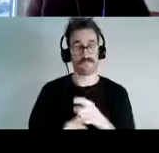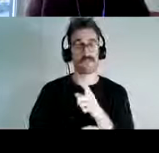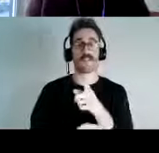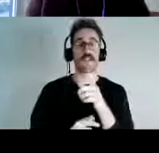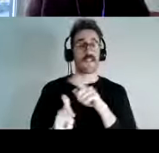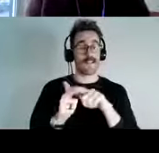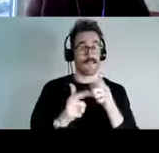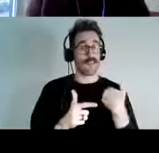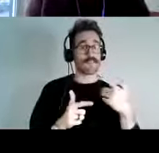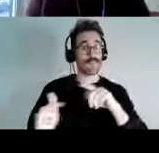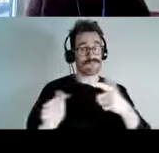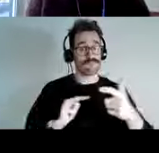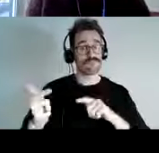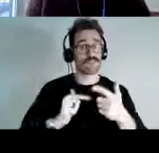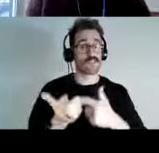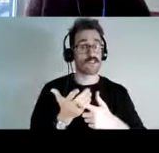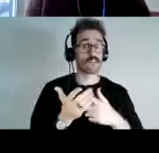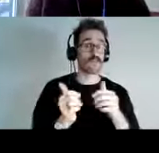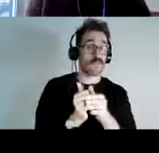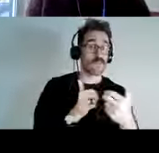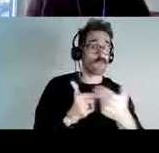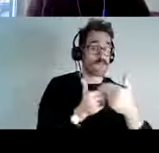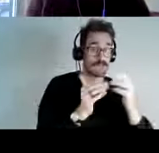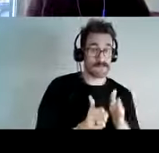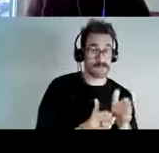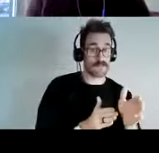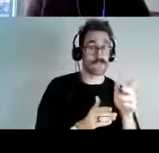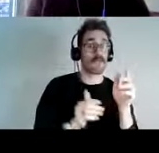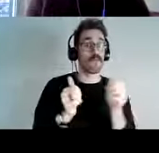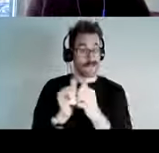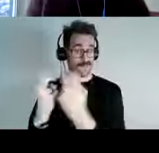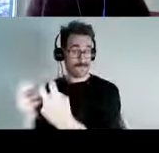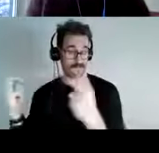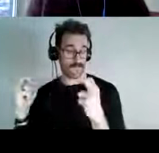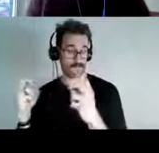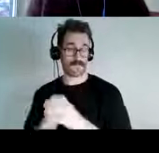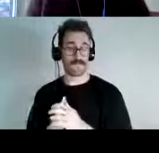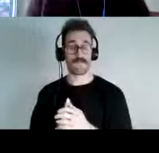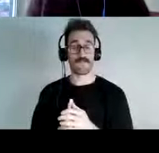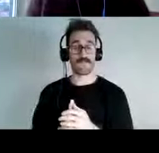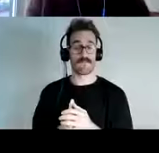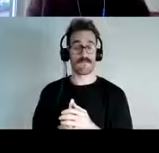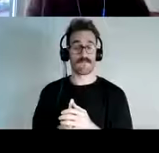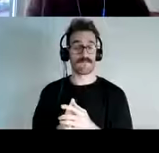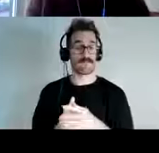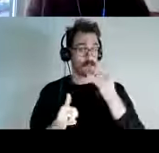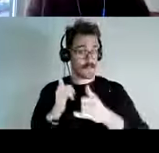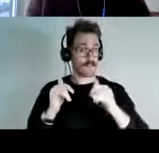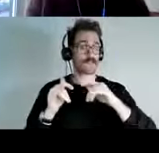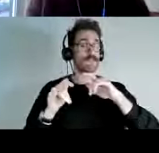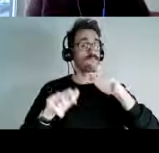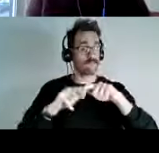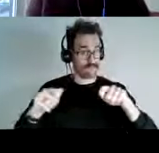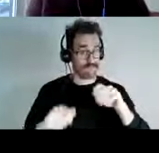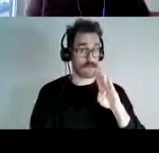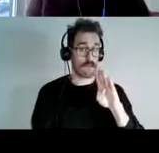your question and answers with those panel members. And then we will finally sum up, and Benedict will talk about